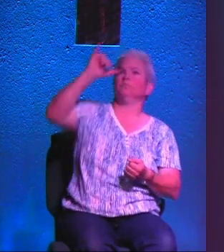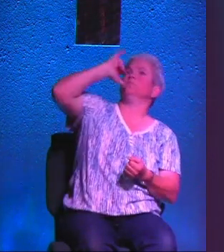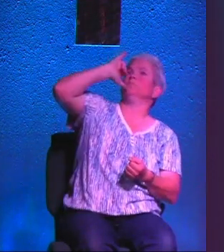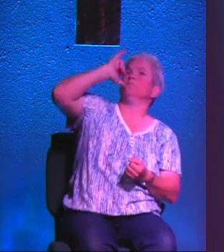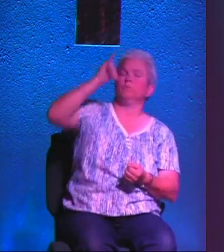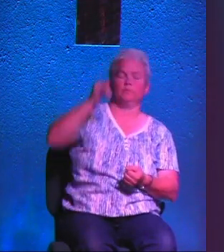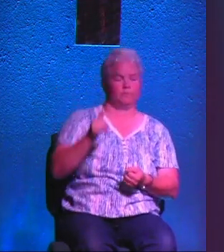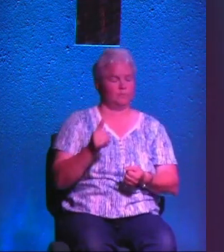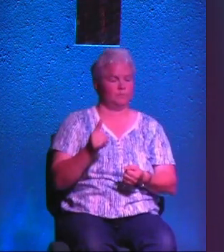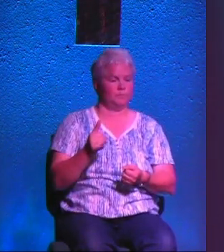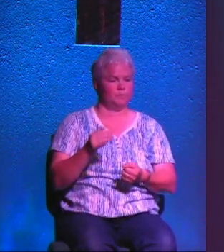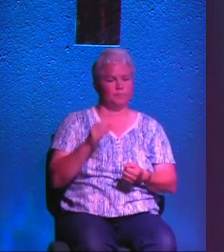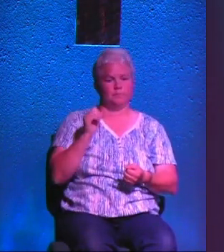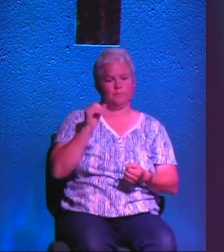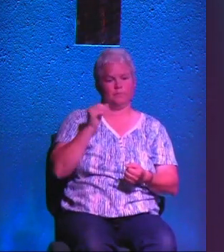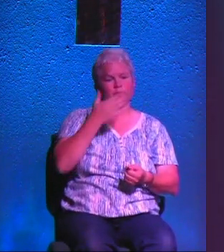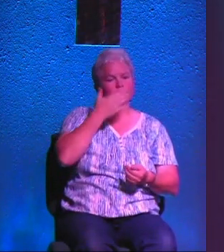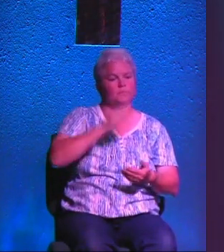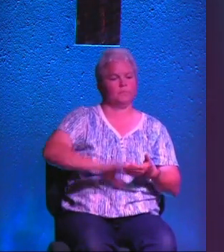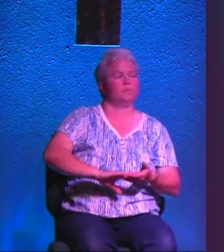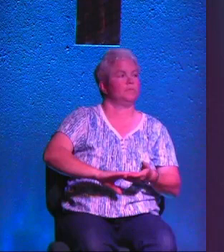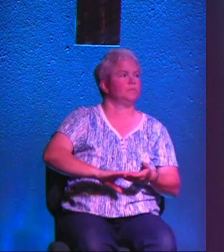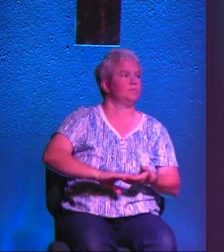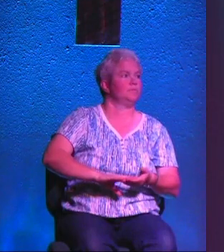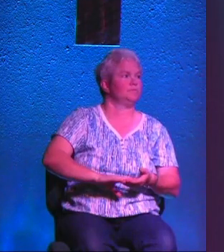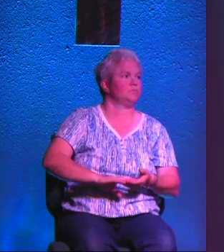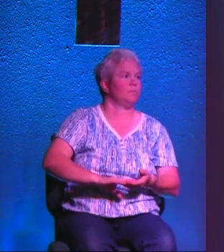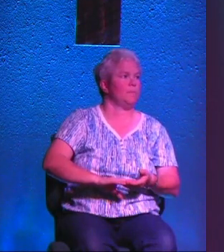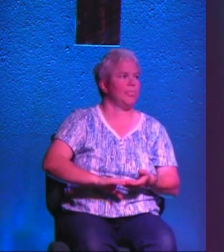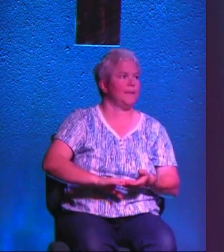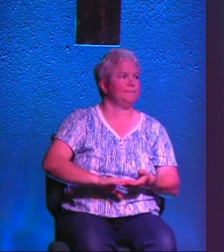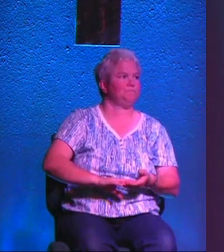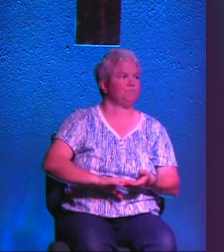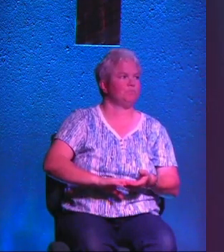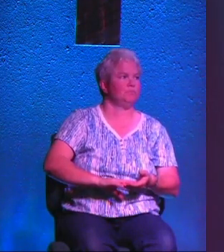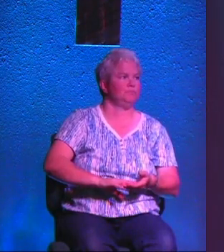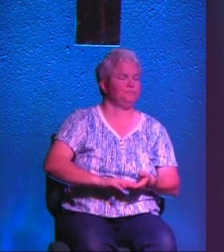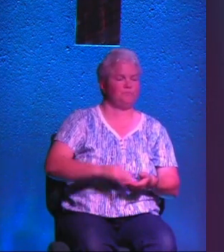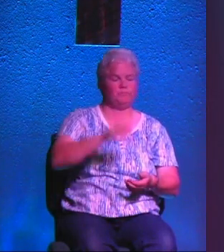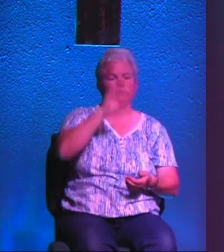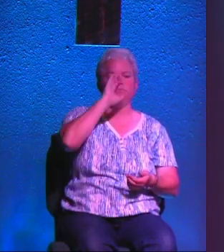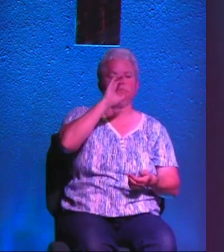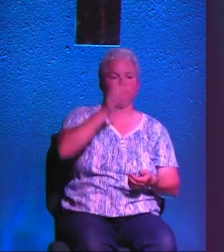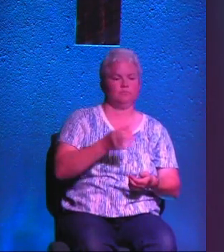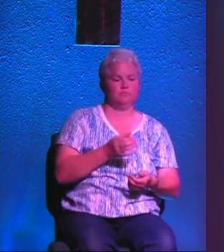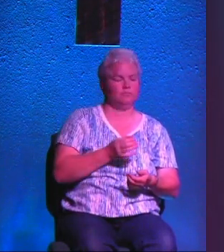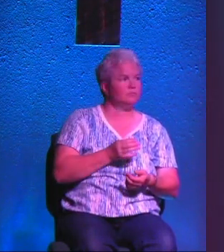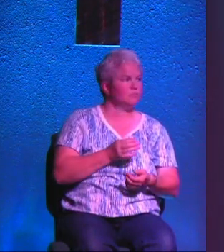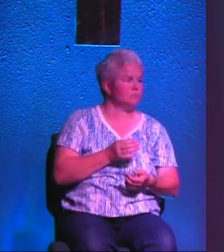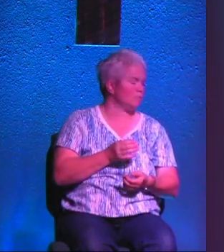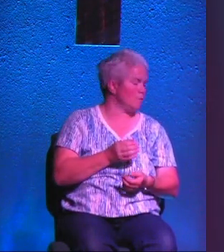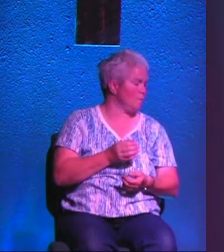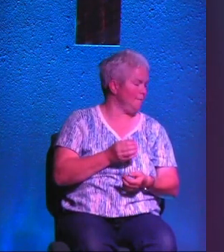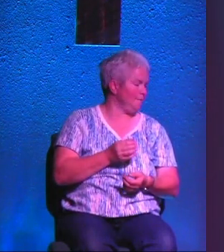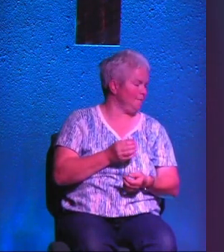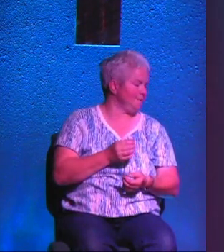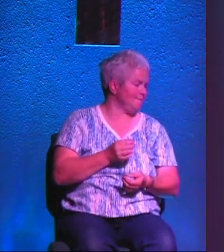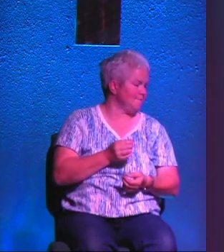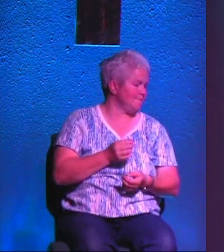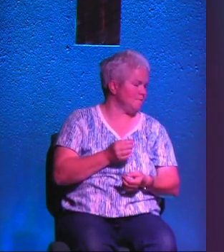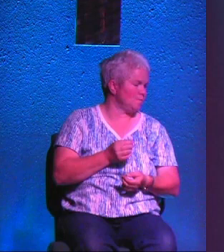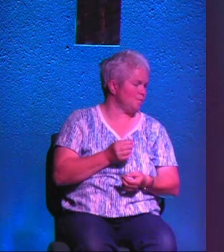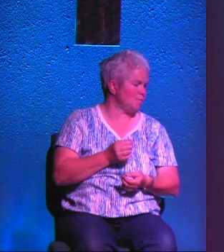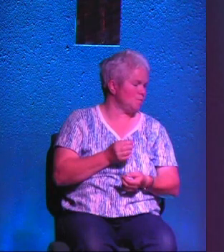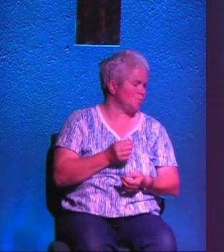It's just a counterfeit. They need to get past the alcohol. They need to get past the success. They need to